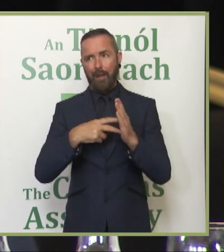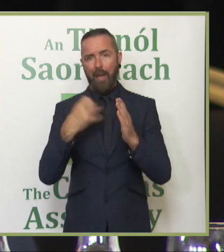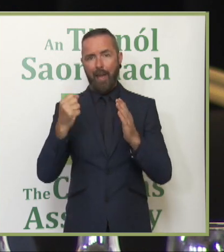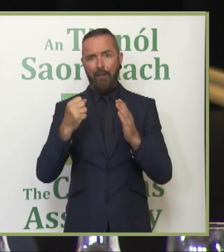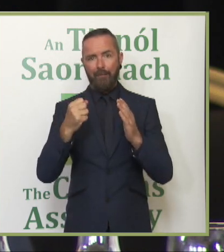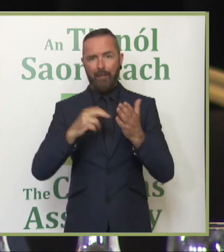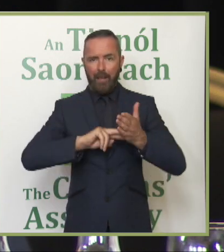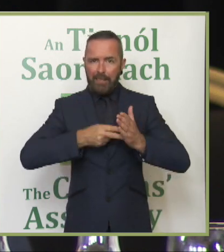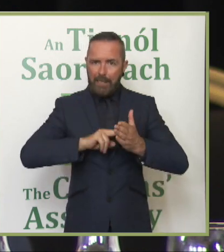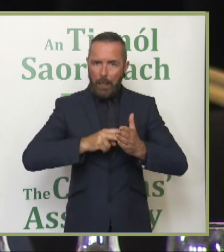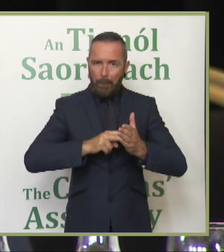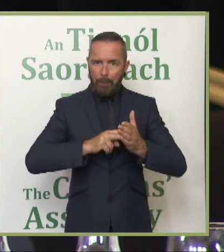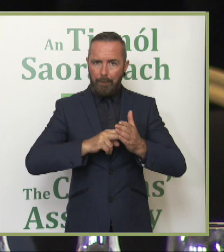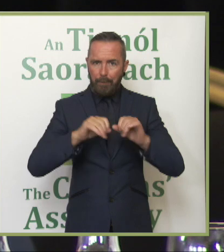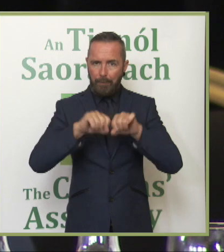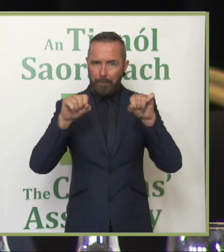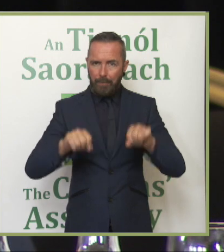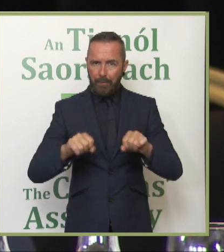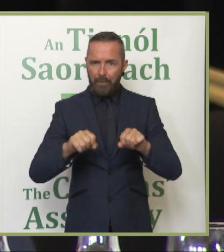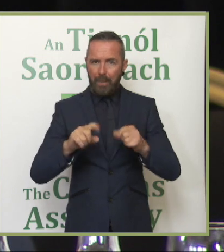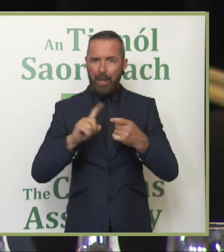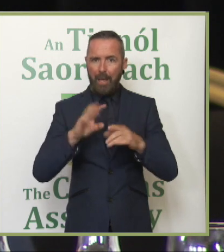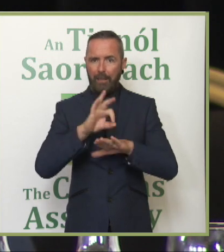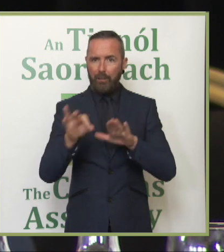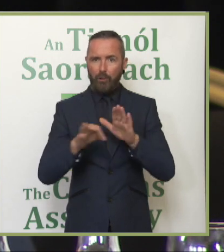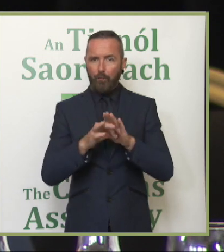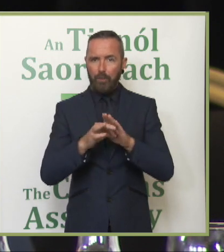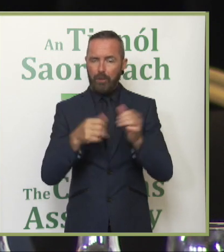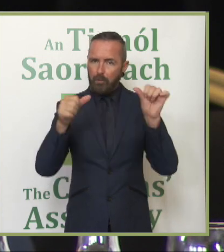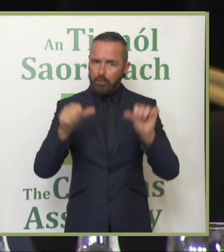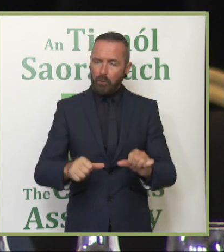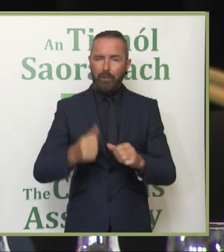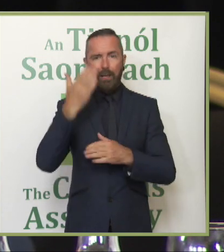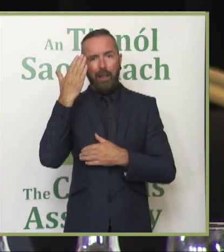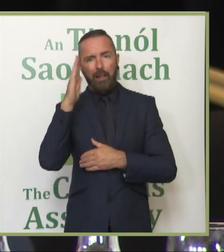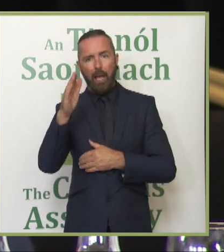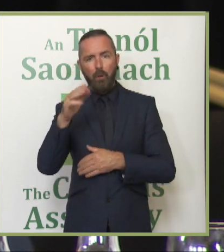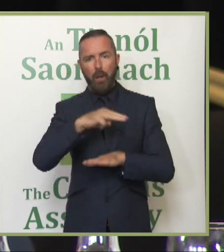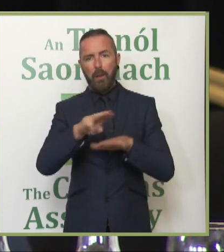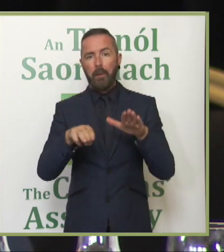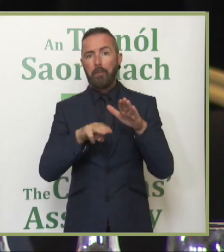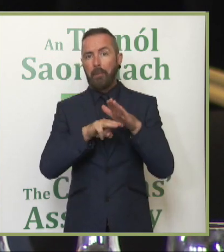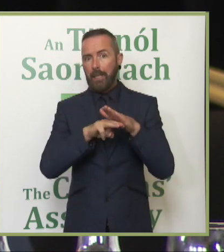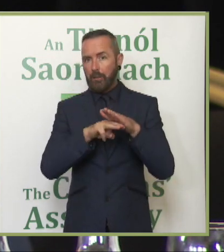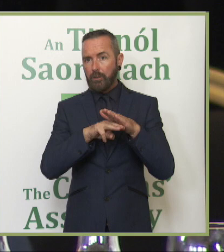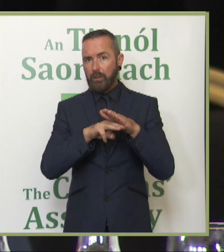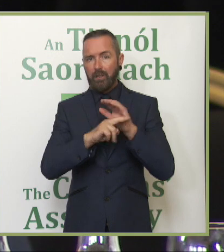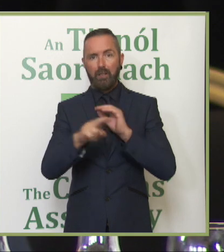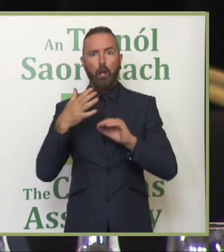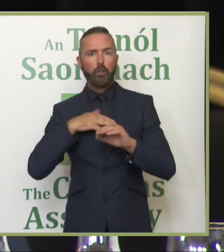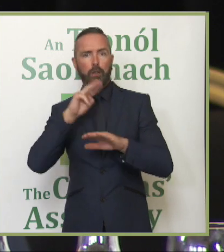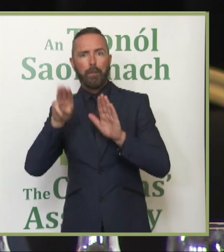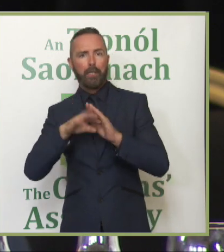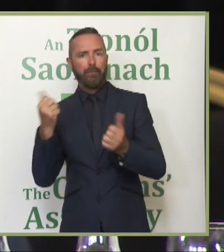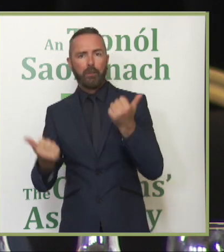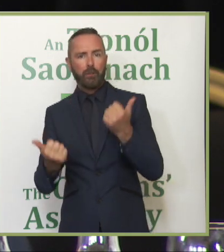got government approval to draft the scheme, which will allow a minister, other than the Minister of Justice,